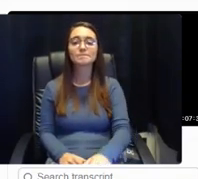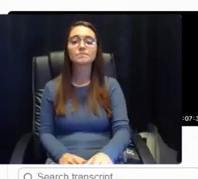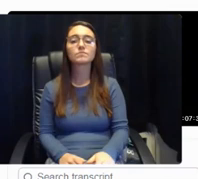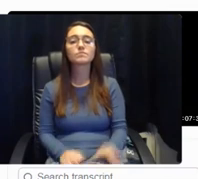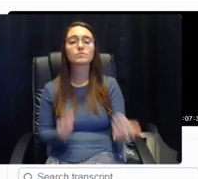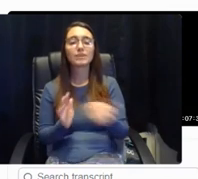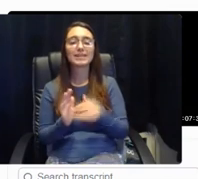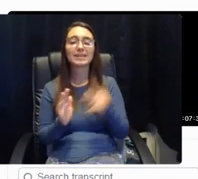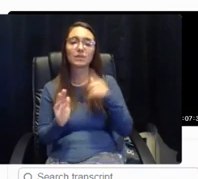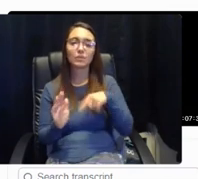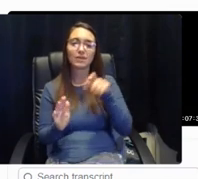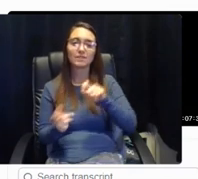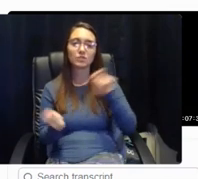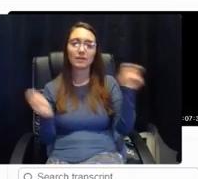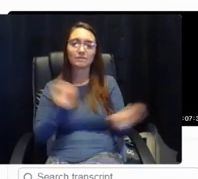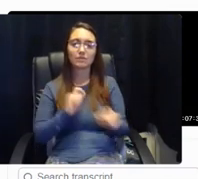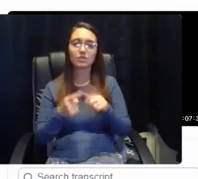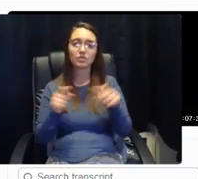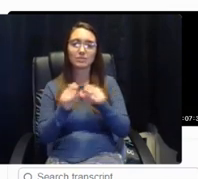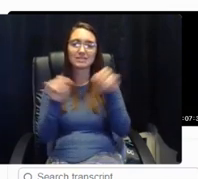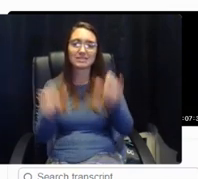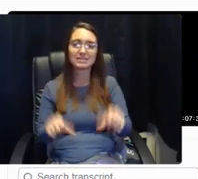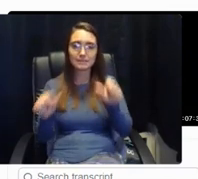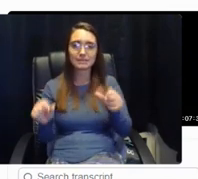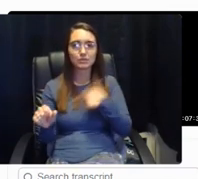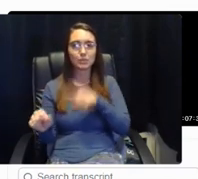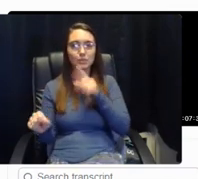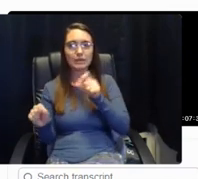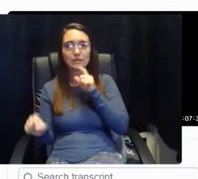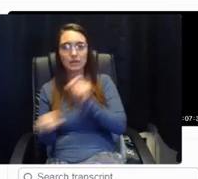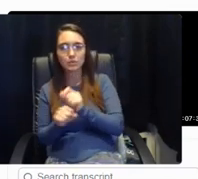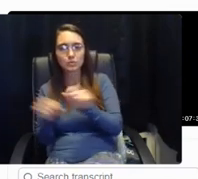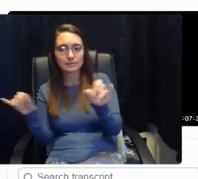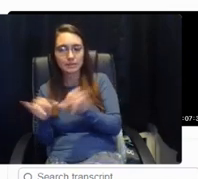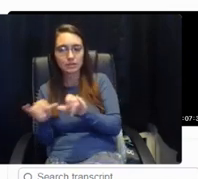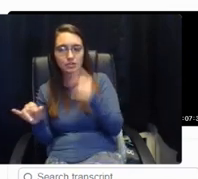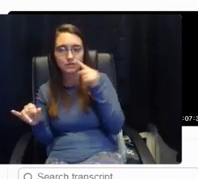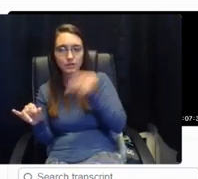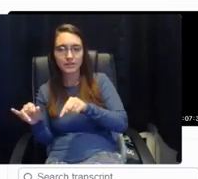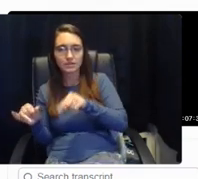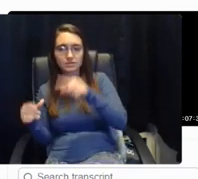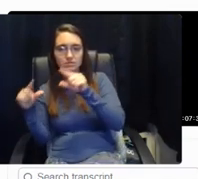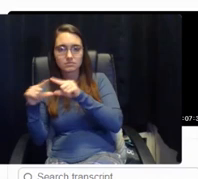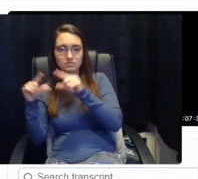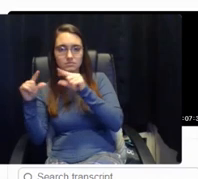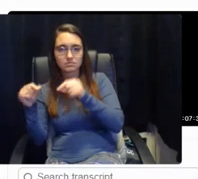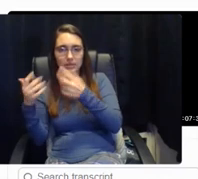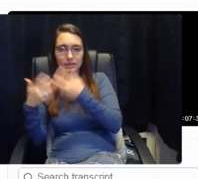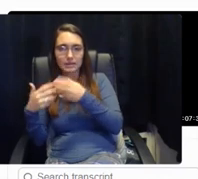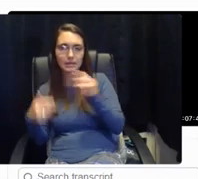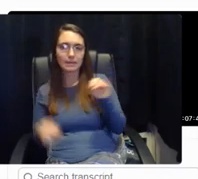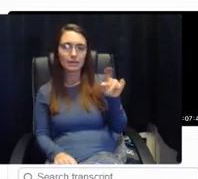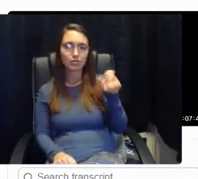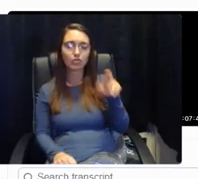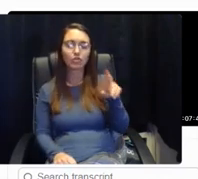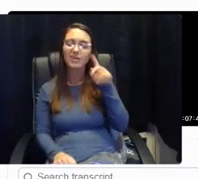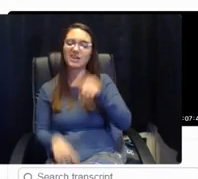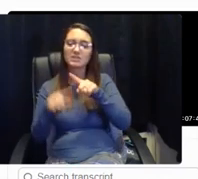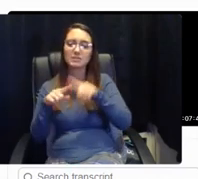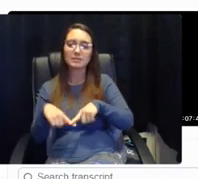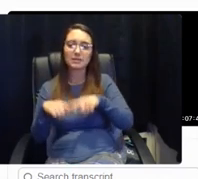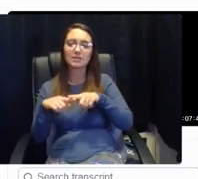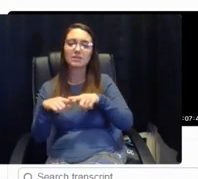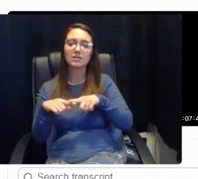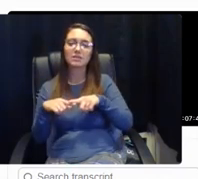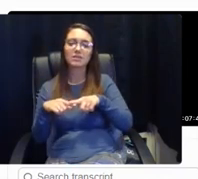convert it to the system potential we actually can measure from this particular meter, and that had to measure with respect to the